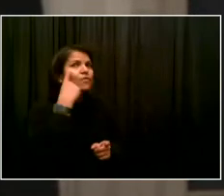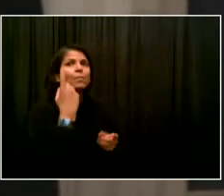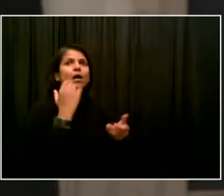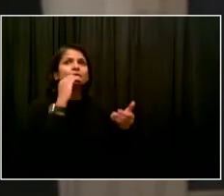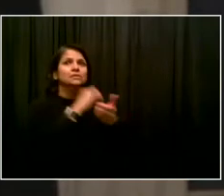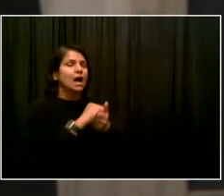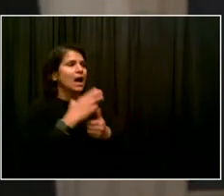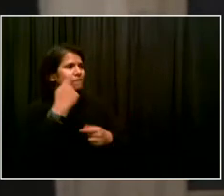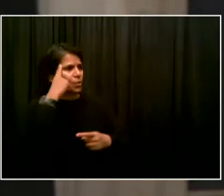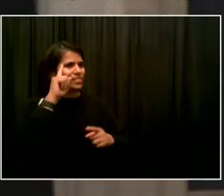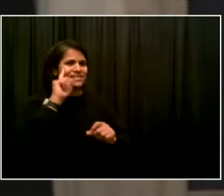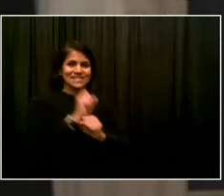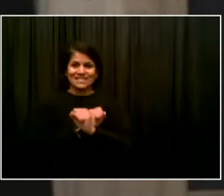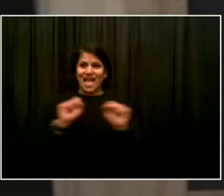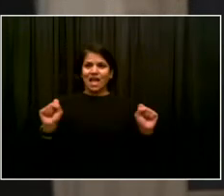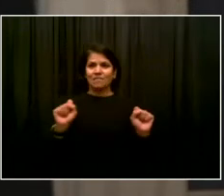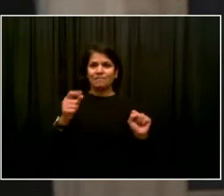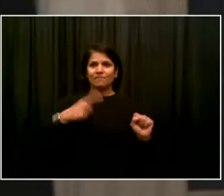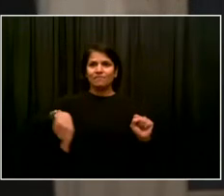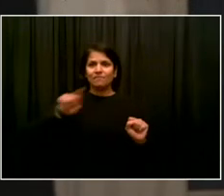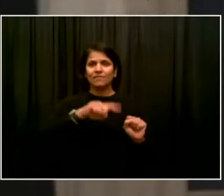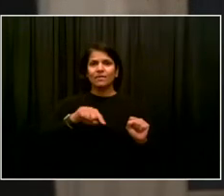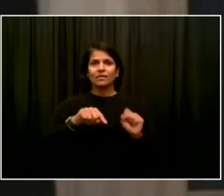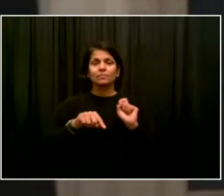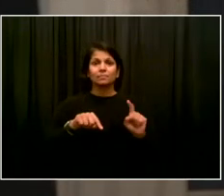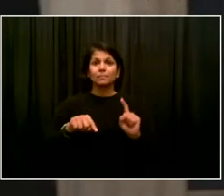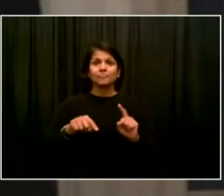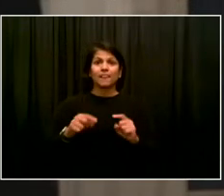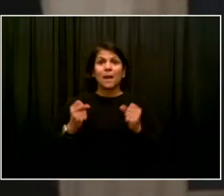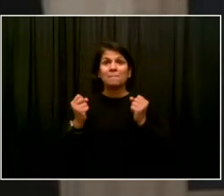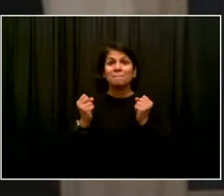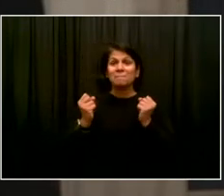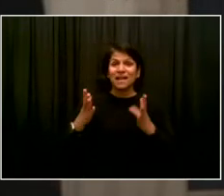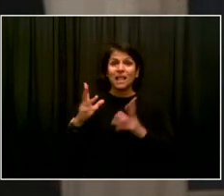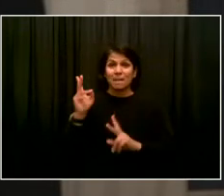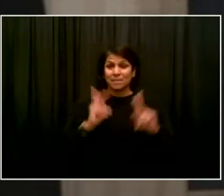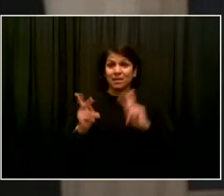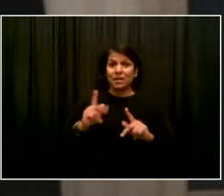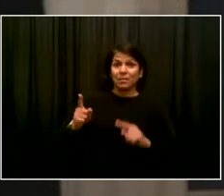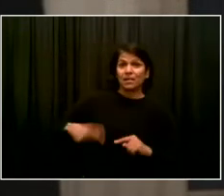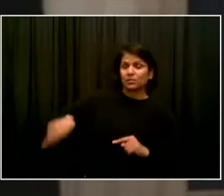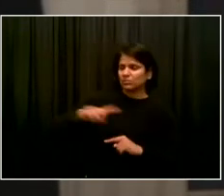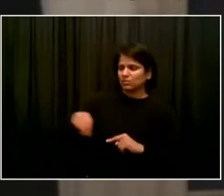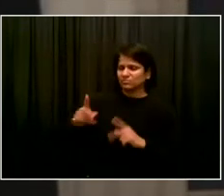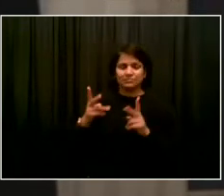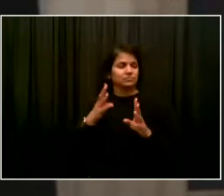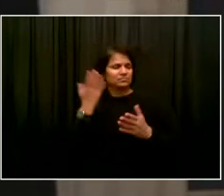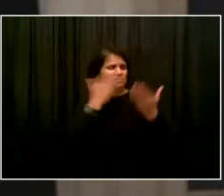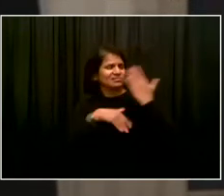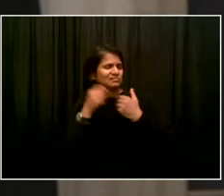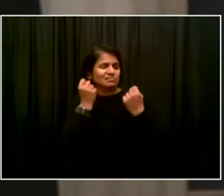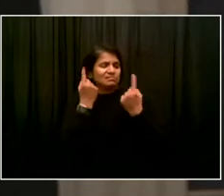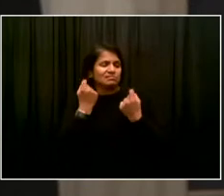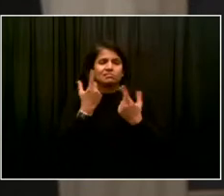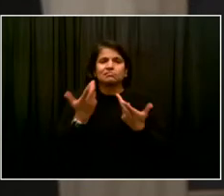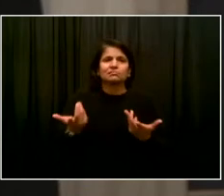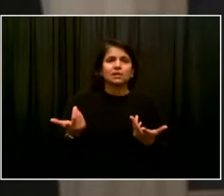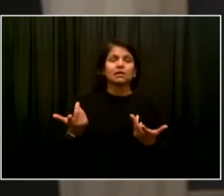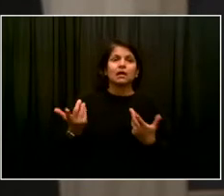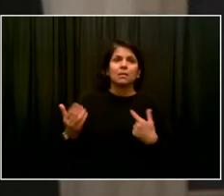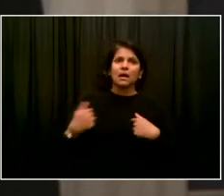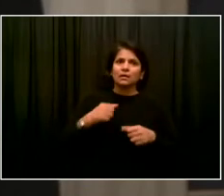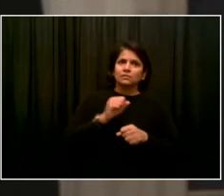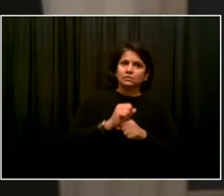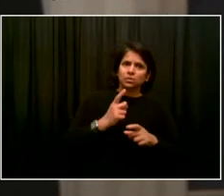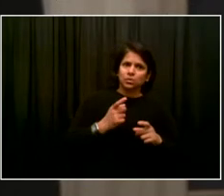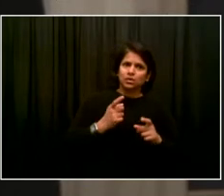times people do not understand that our work is very intricate and it's very dangerous. And a lot of the work that we